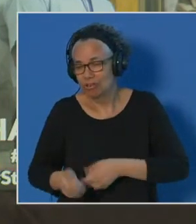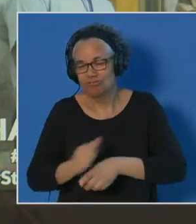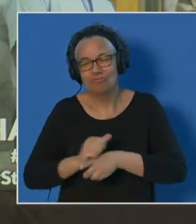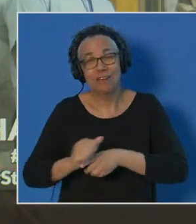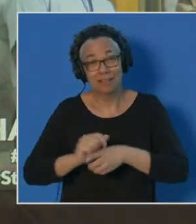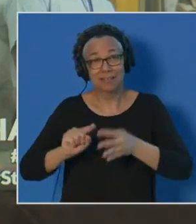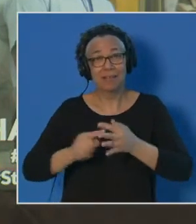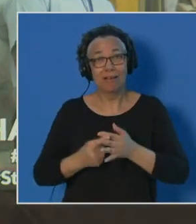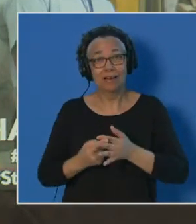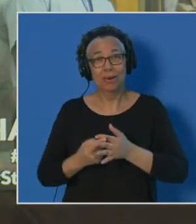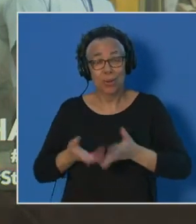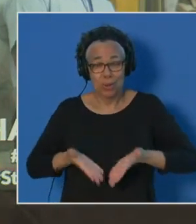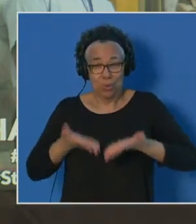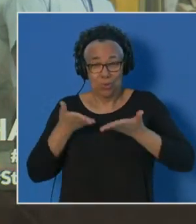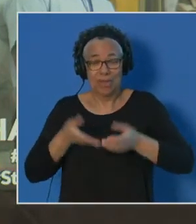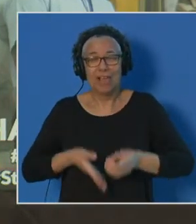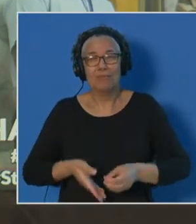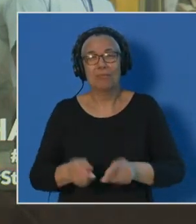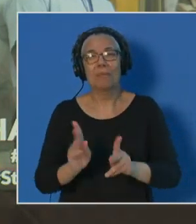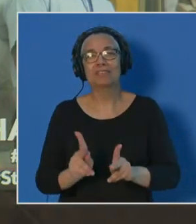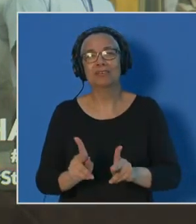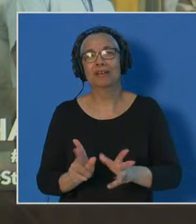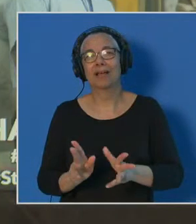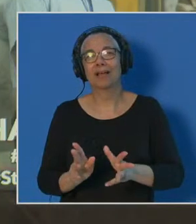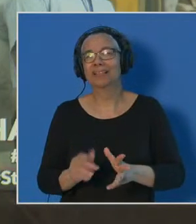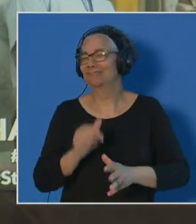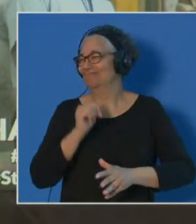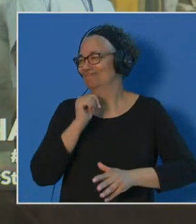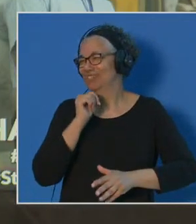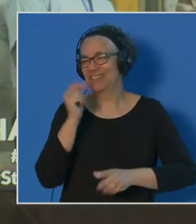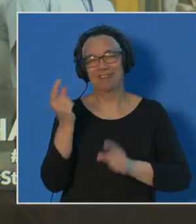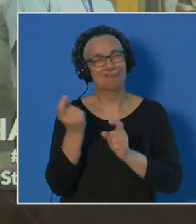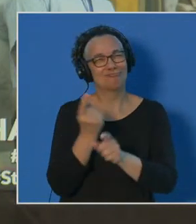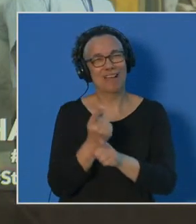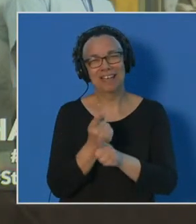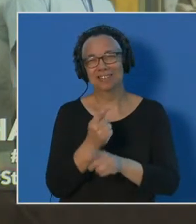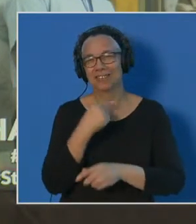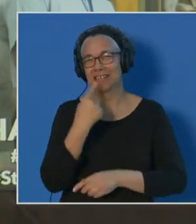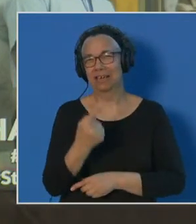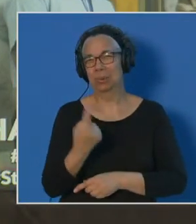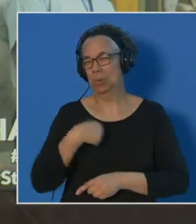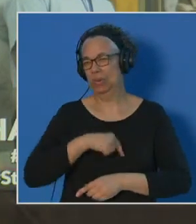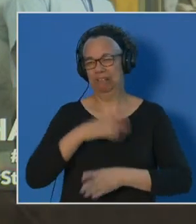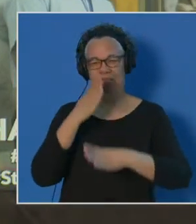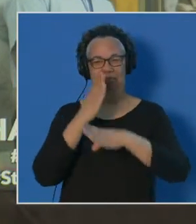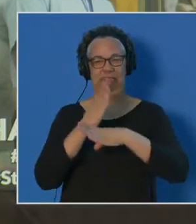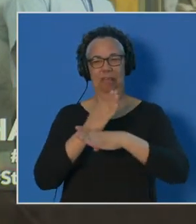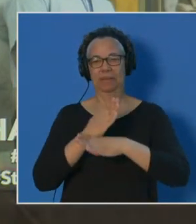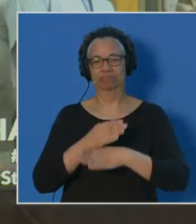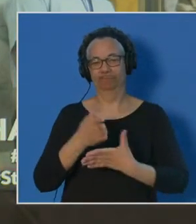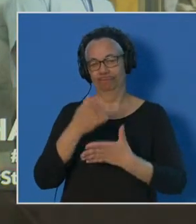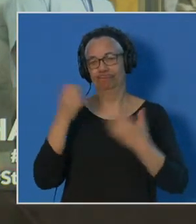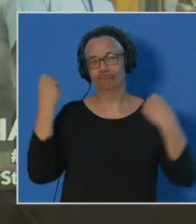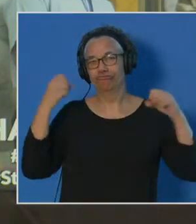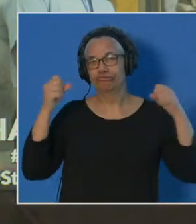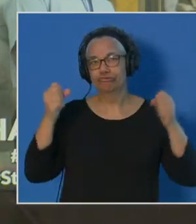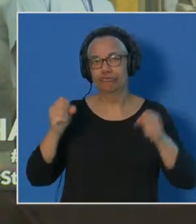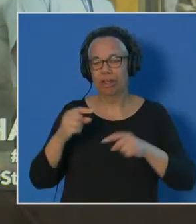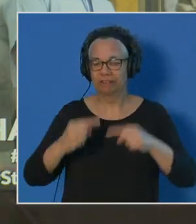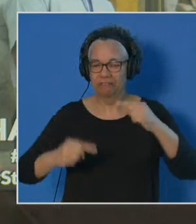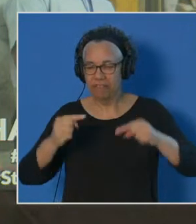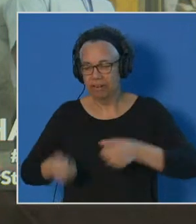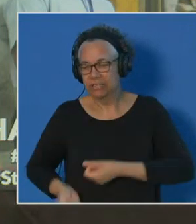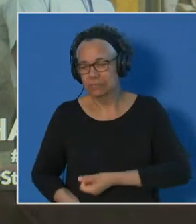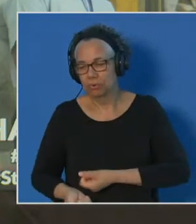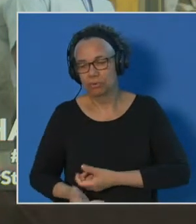we are able to give permission. So it is not accurate to say that we are preventing sports like cricket and other sports to happen. Those sports were actually given